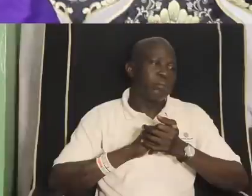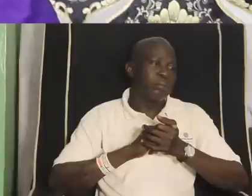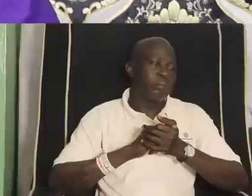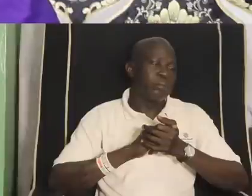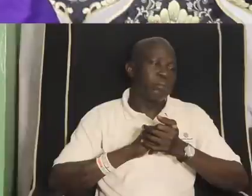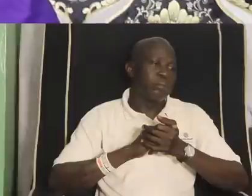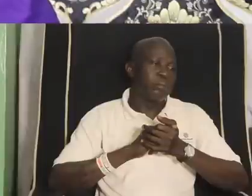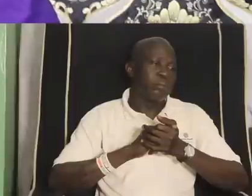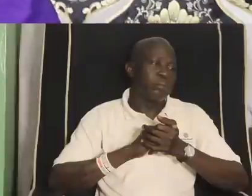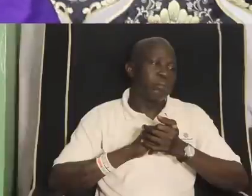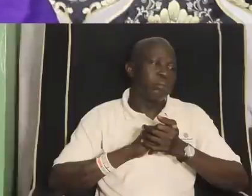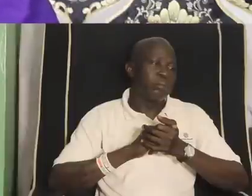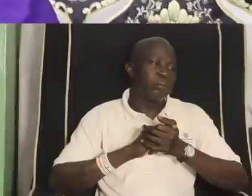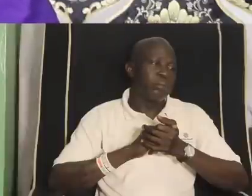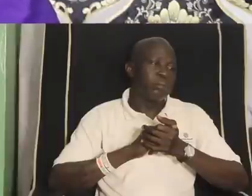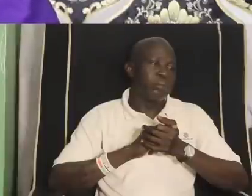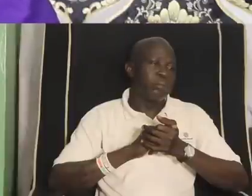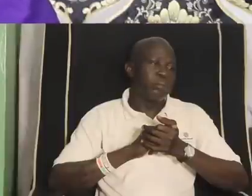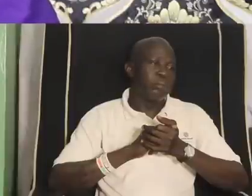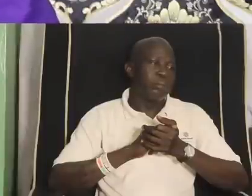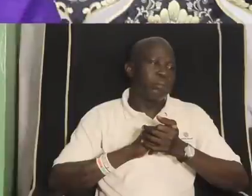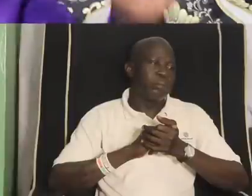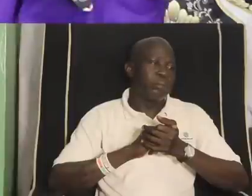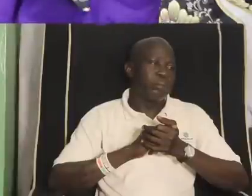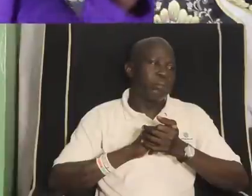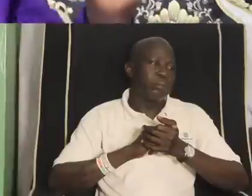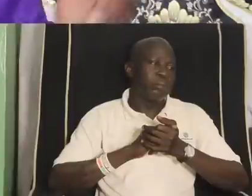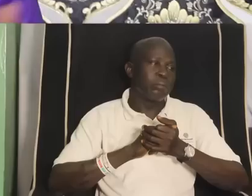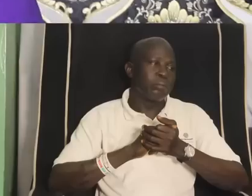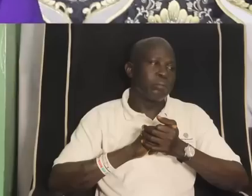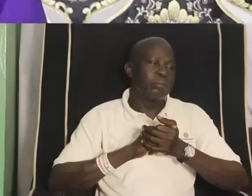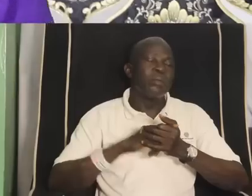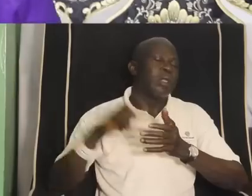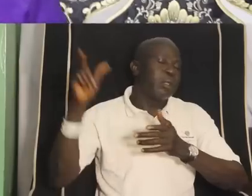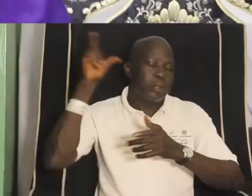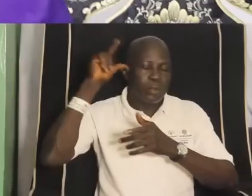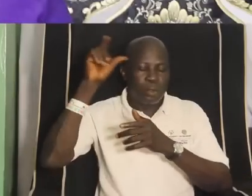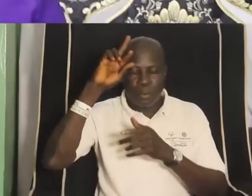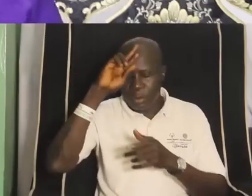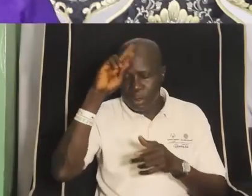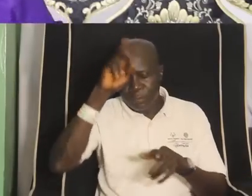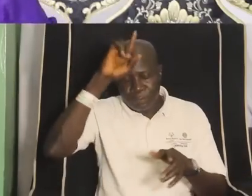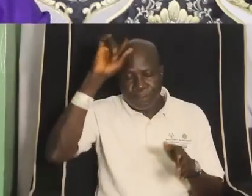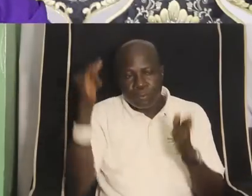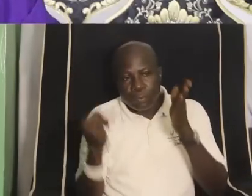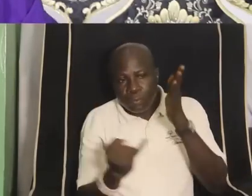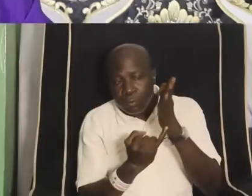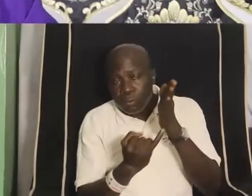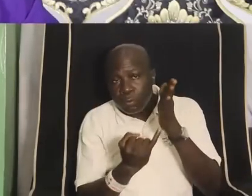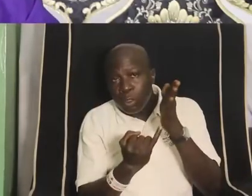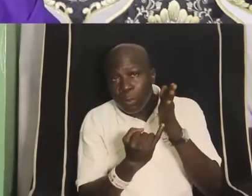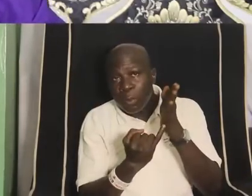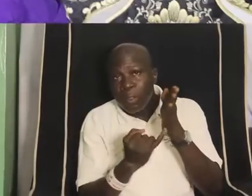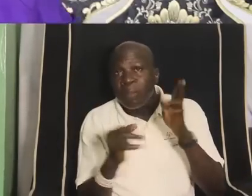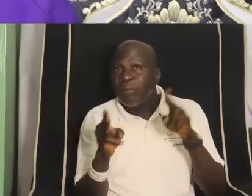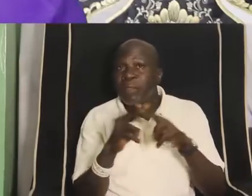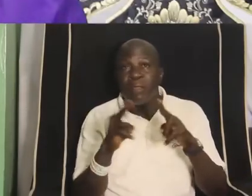be ni Australia. Wo ma se wa were yi. Egbon mi sir. Aburo lo ni ogbon to to yi o.